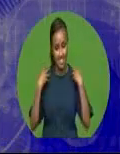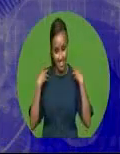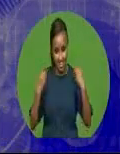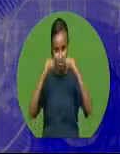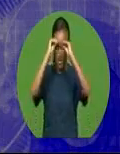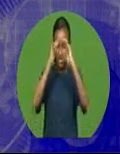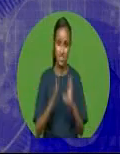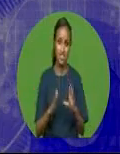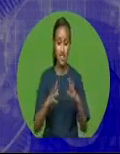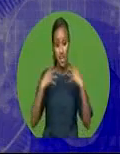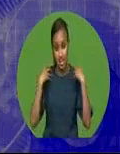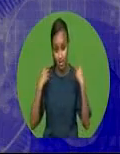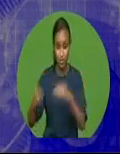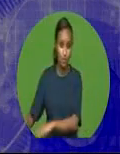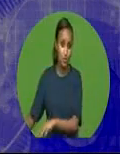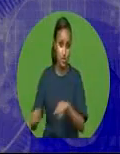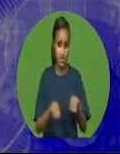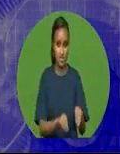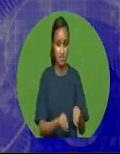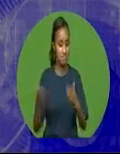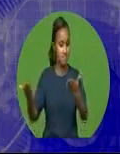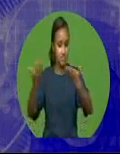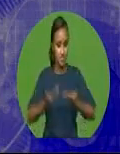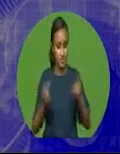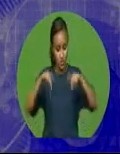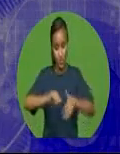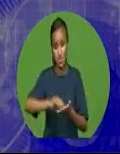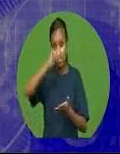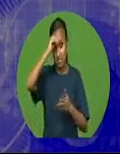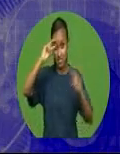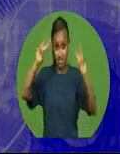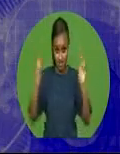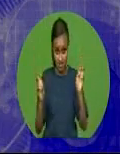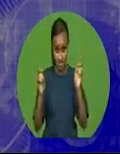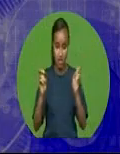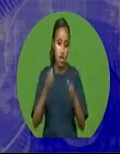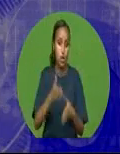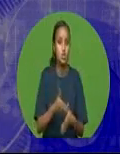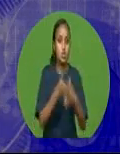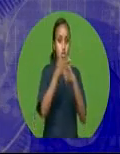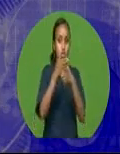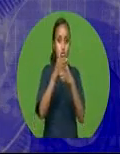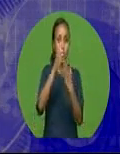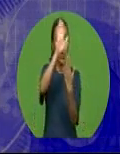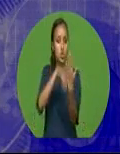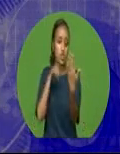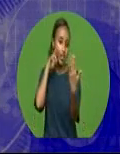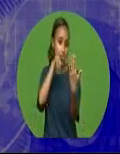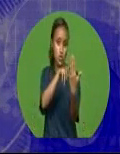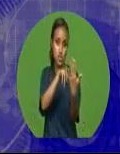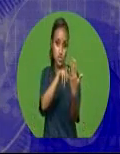Hello, teacher. Hello, students. Welcome to today's lesson on the construction of auxiliary